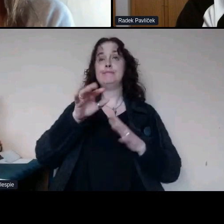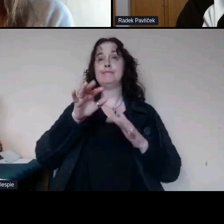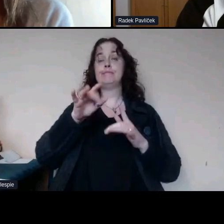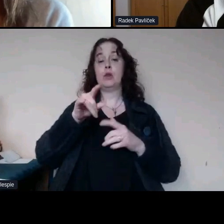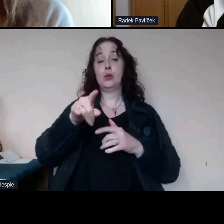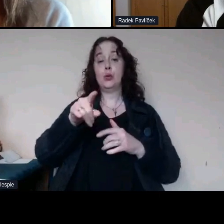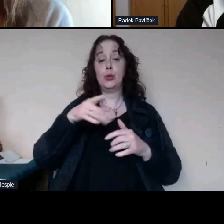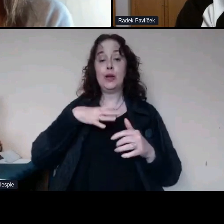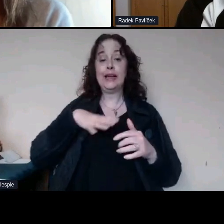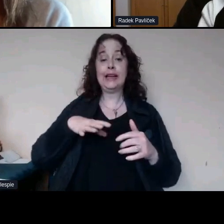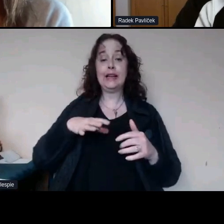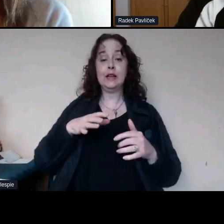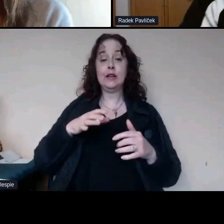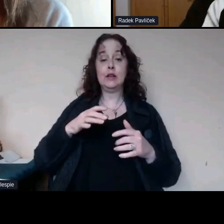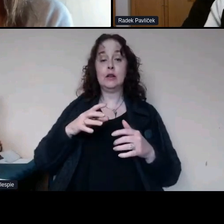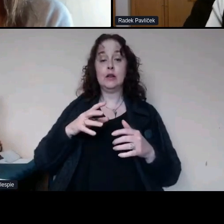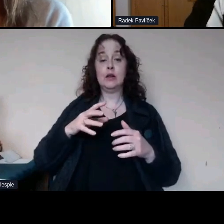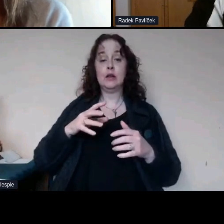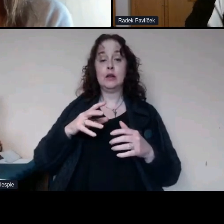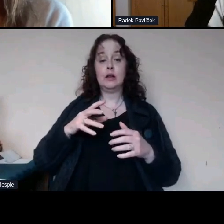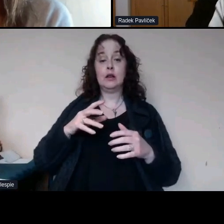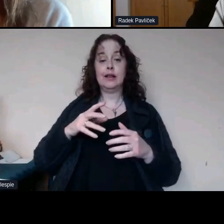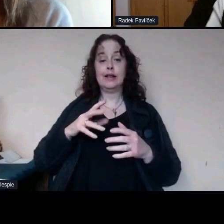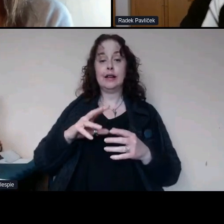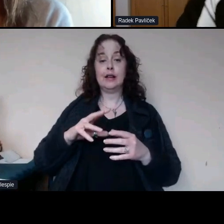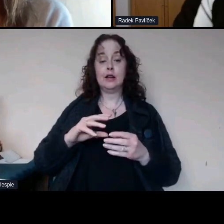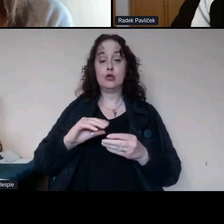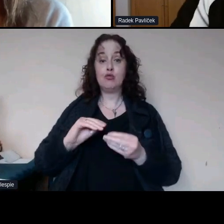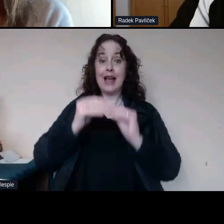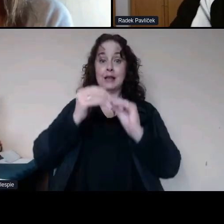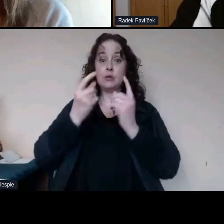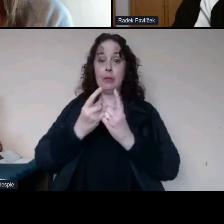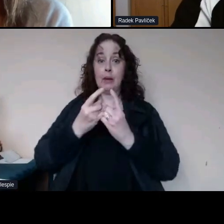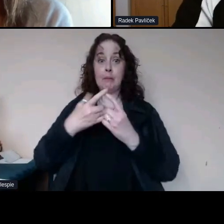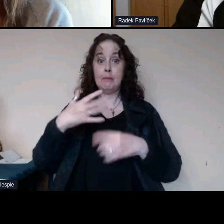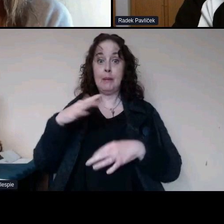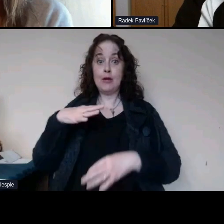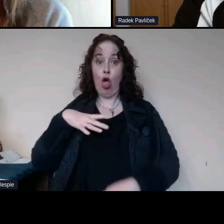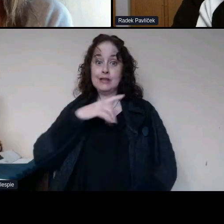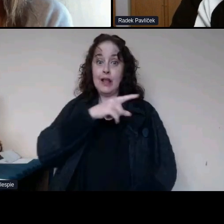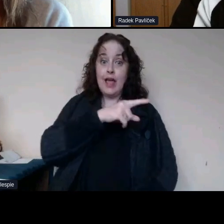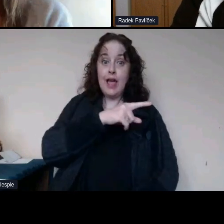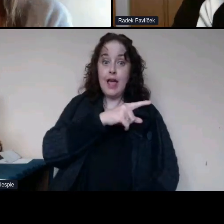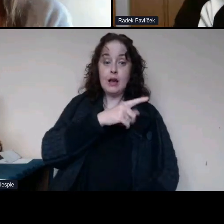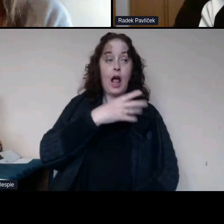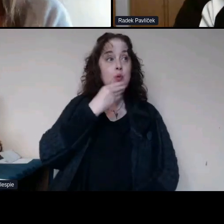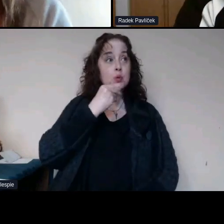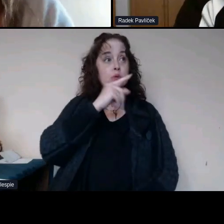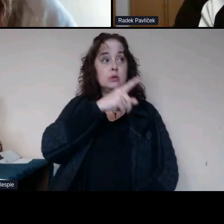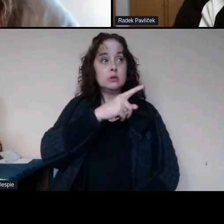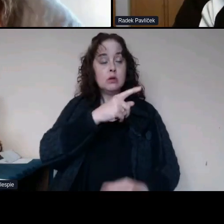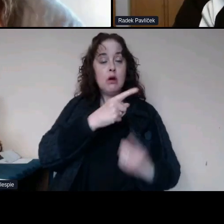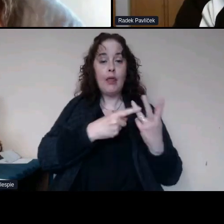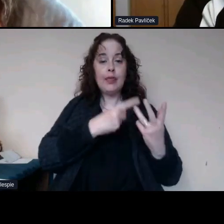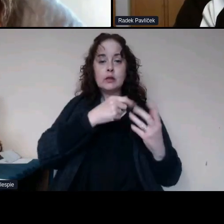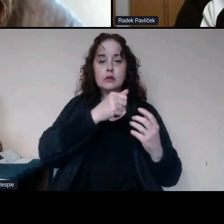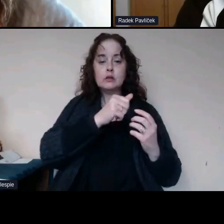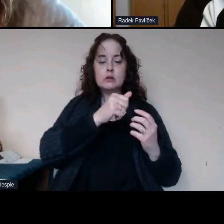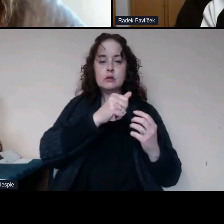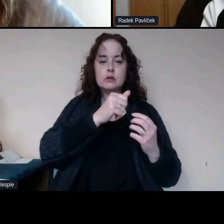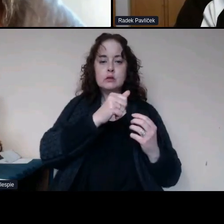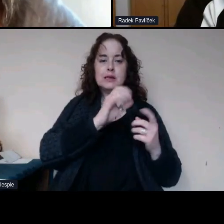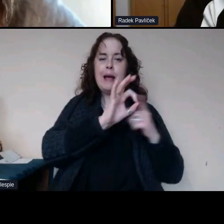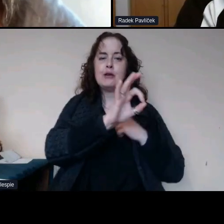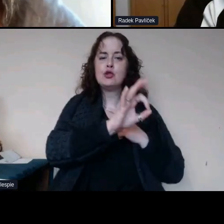to invent the wheel for again. It's just getting in connection with other specialists and solving and